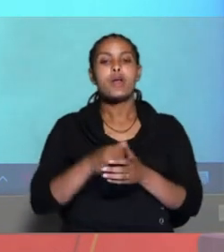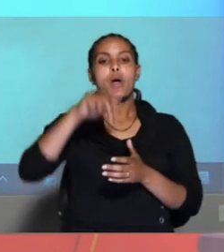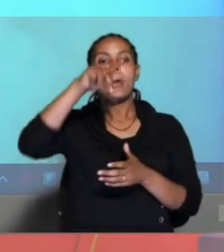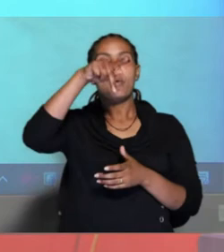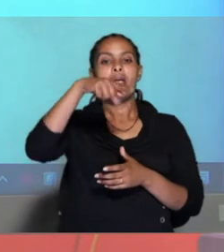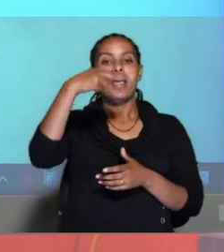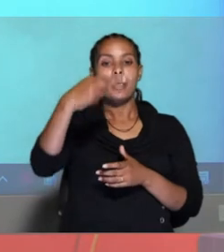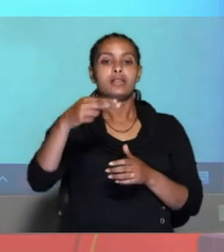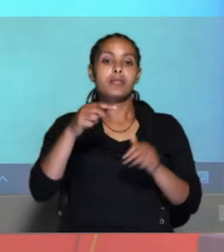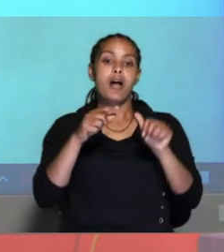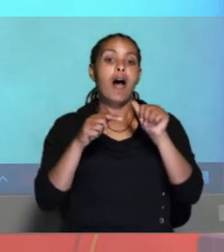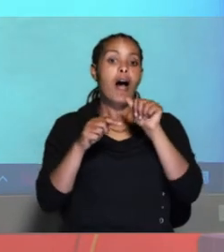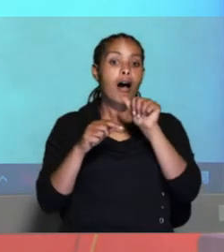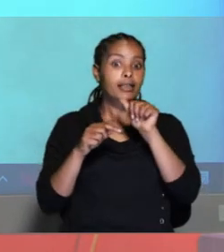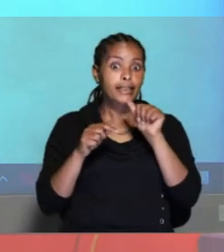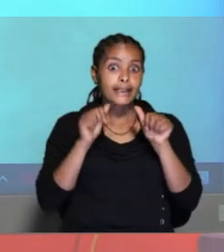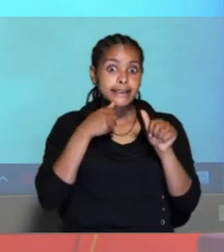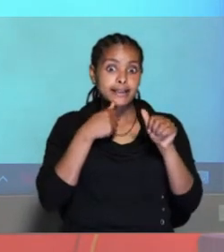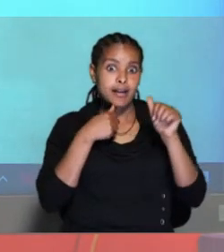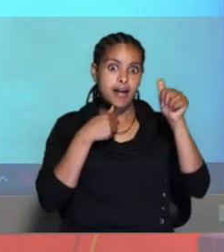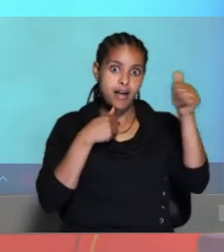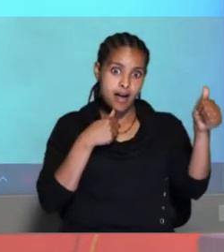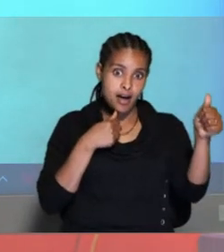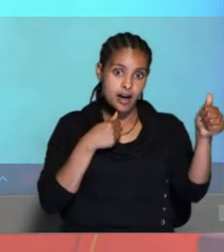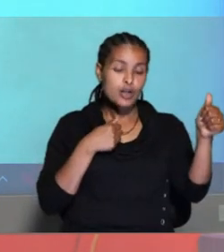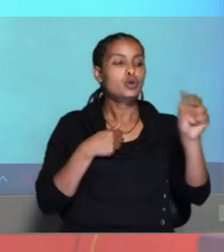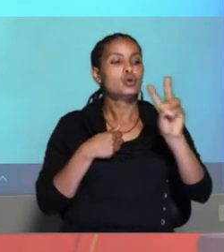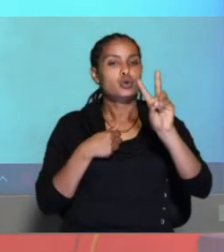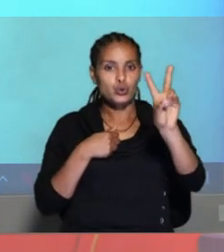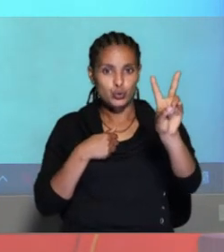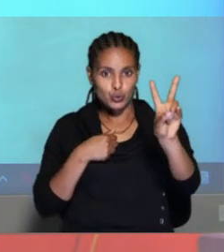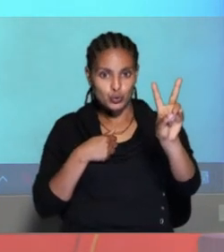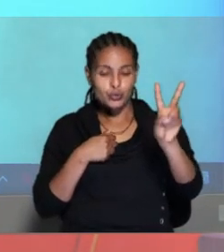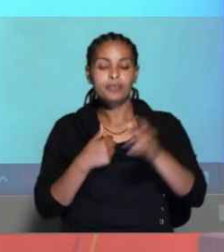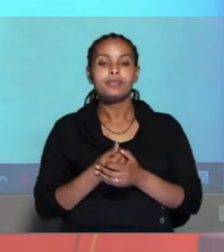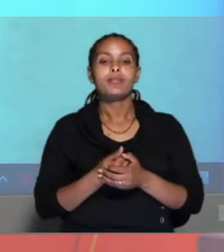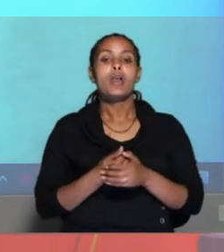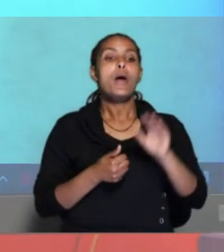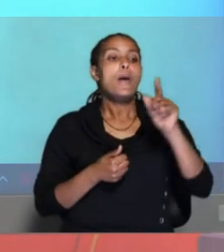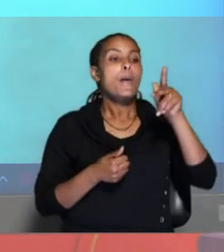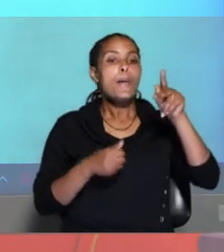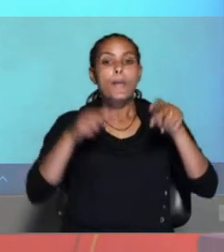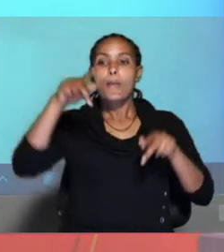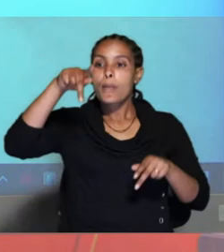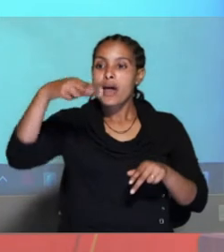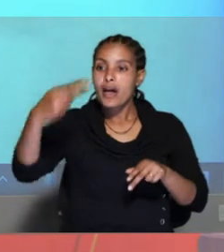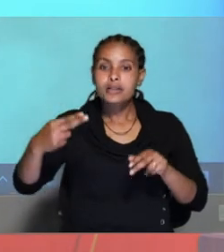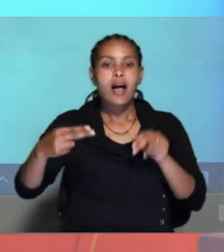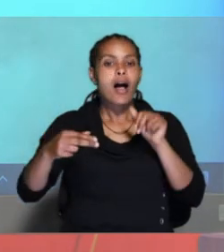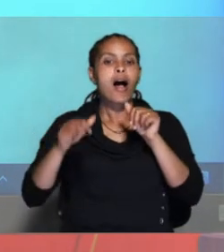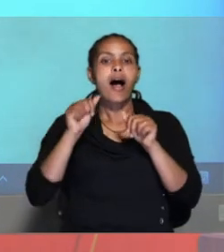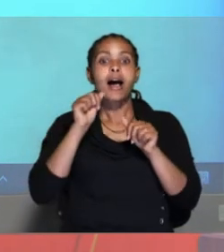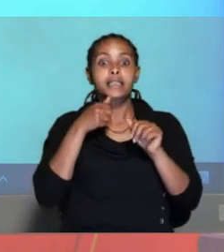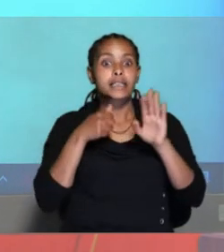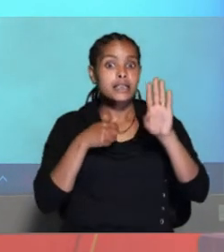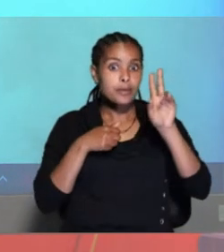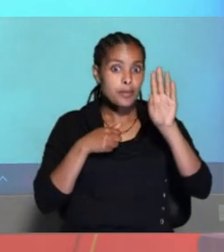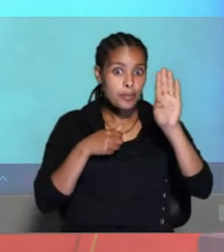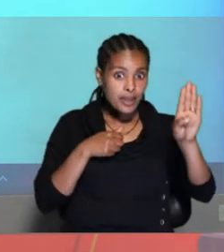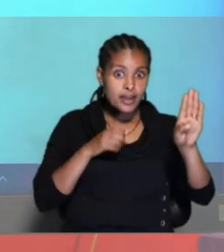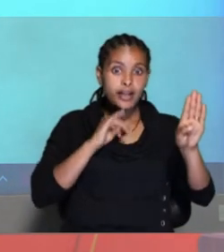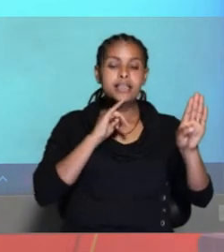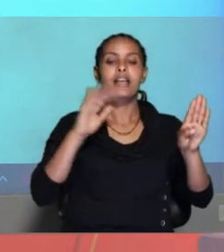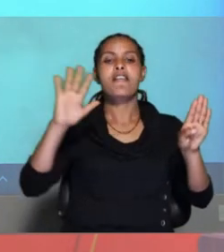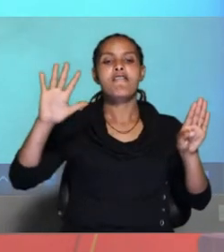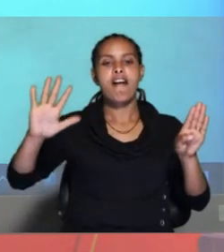pH of acid A is 2. pH of acid A is 2. pH of acid B is 5.